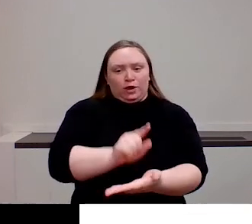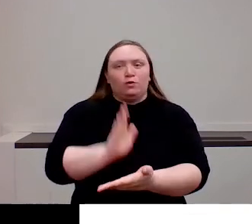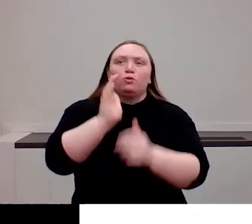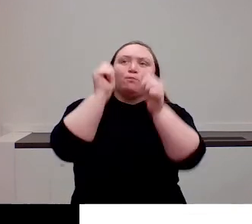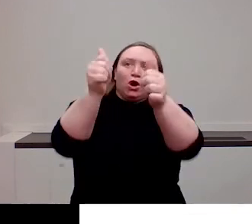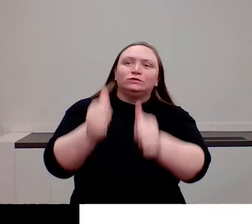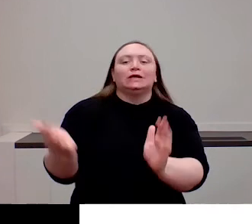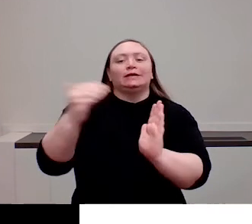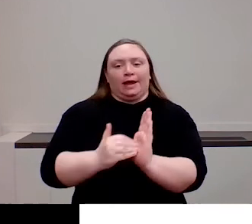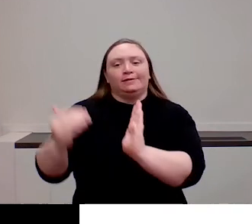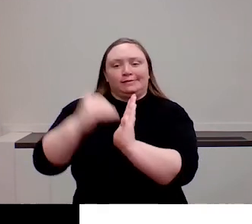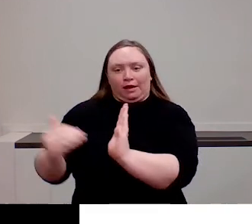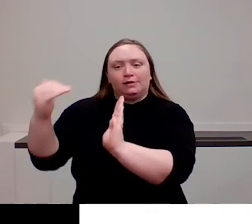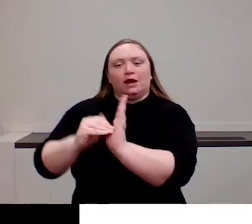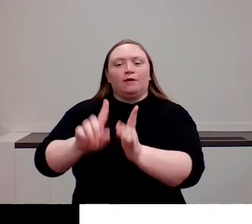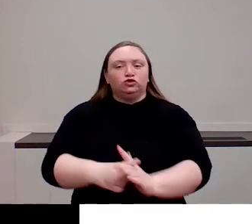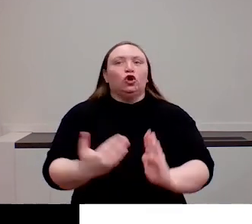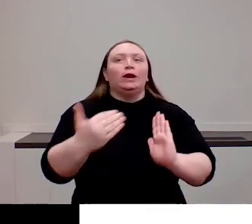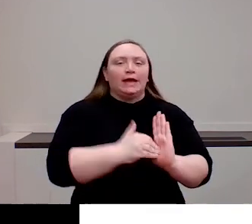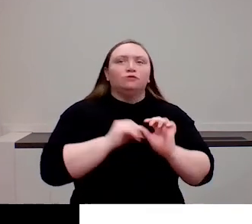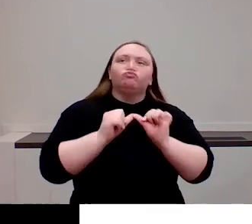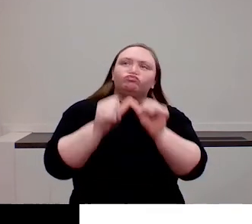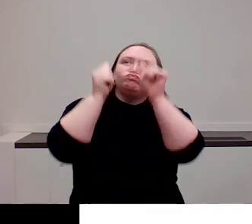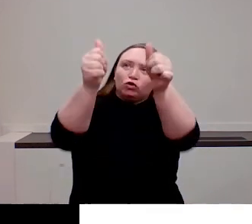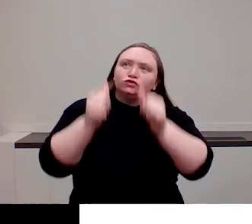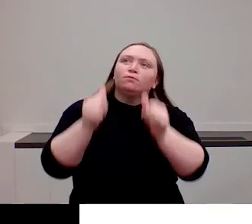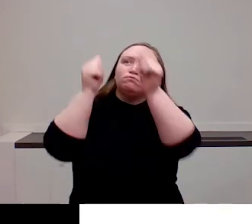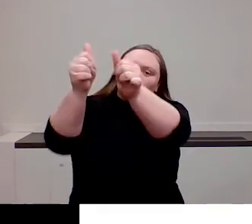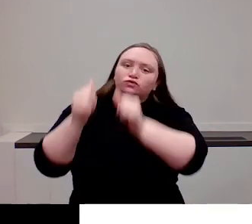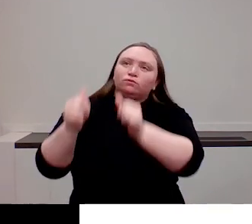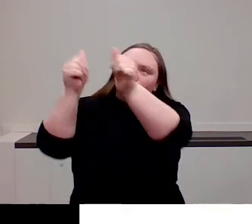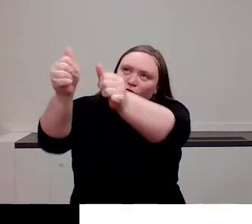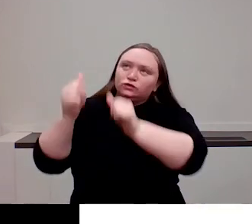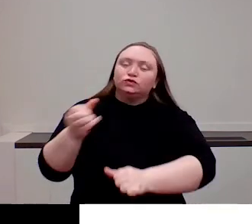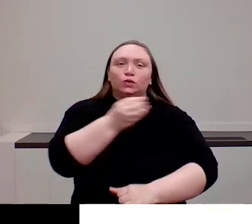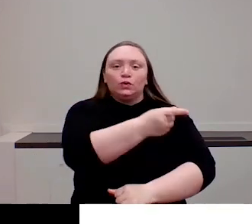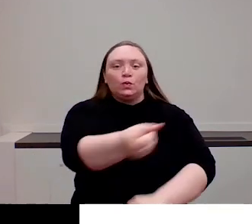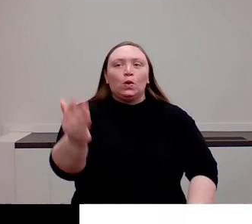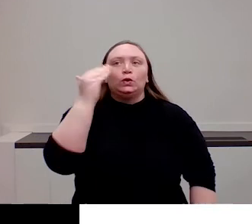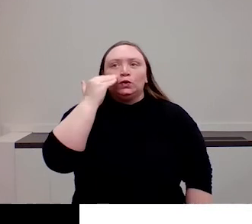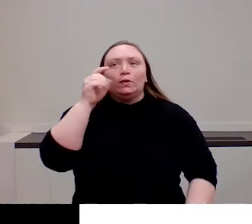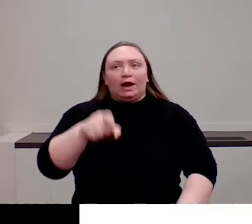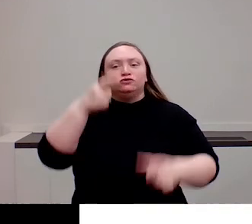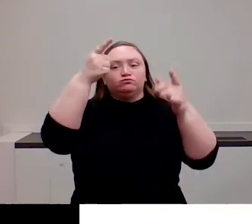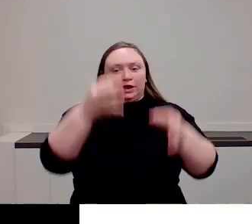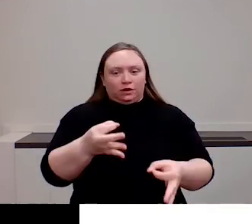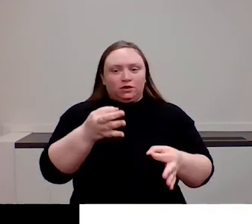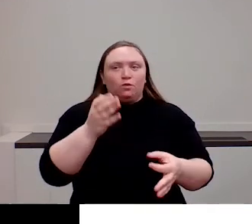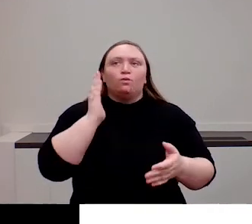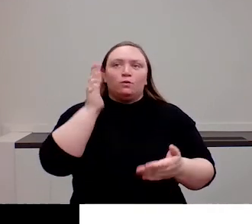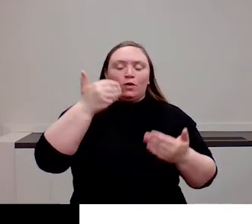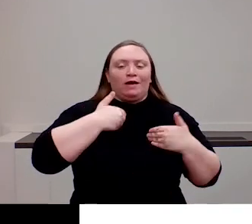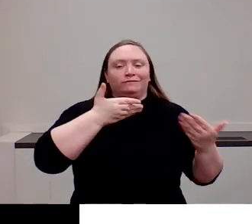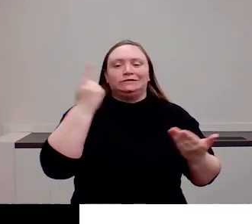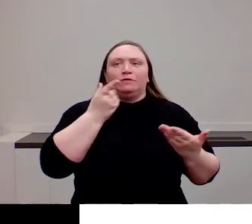we'll be posting something again. And I want to start all over again and keep posting it to everybody resonate that you're going to have to choose. And we'll bring something